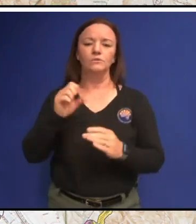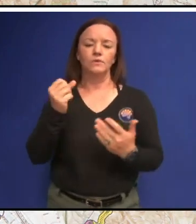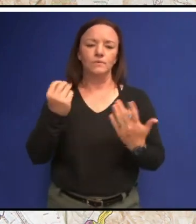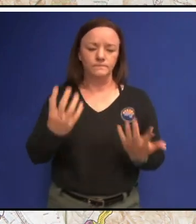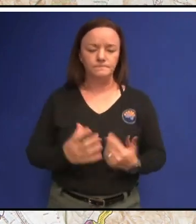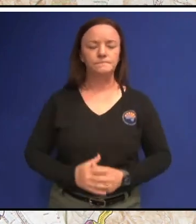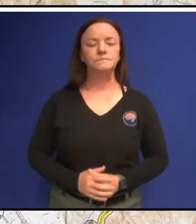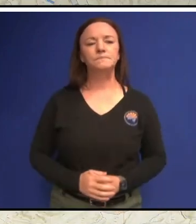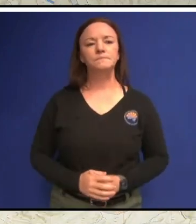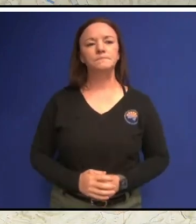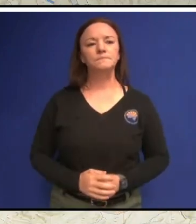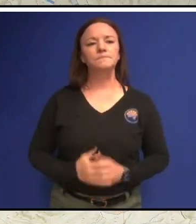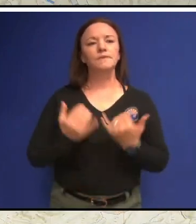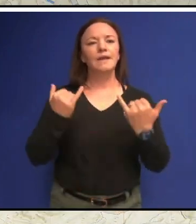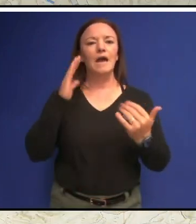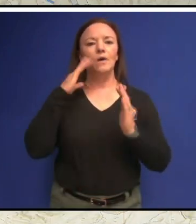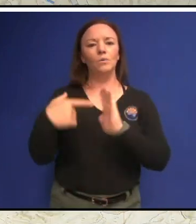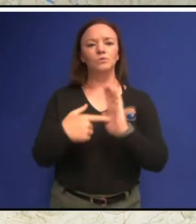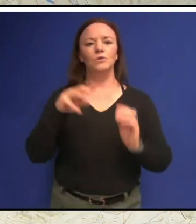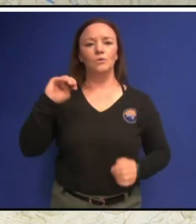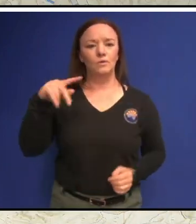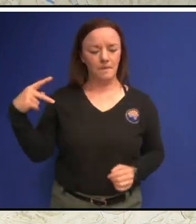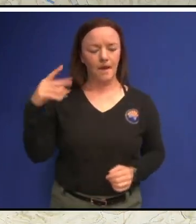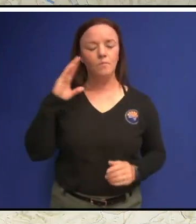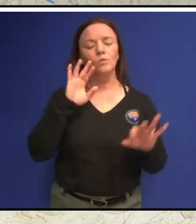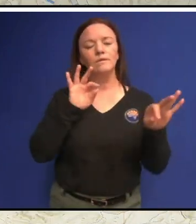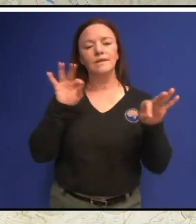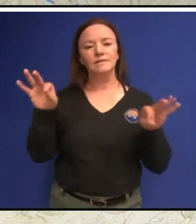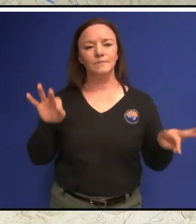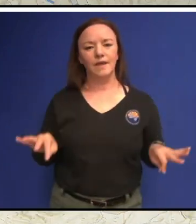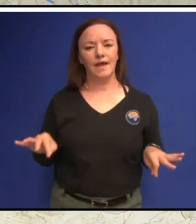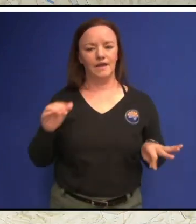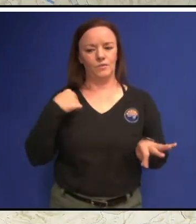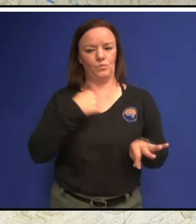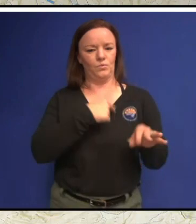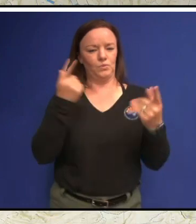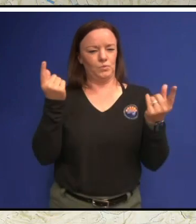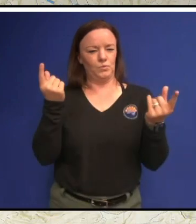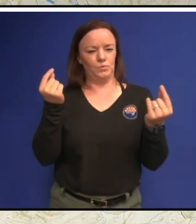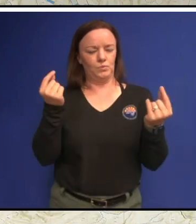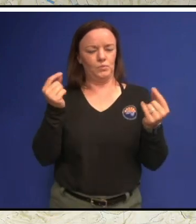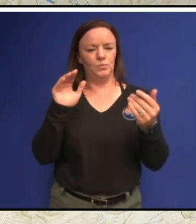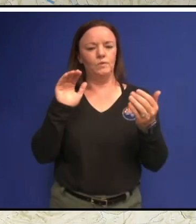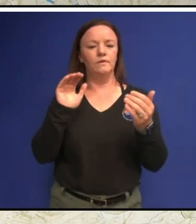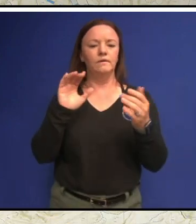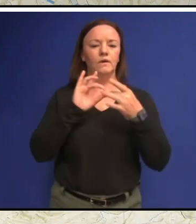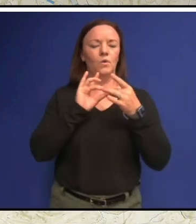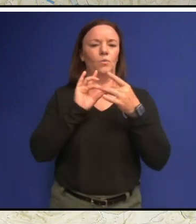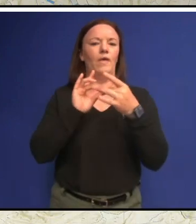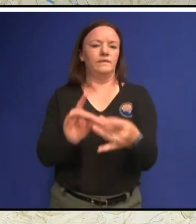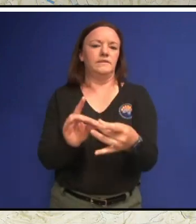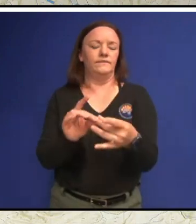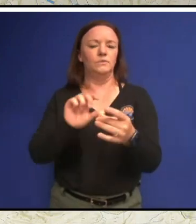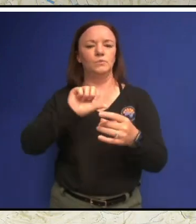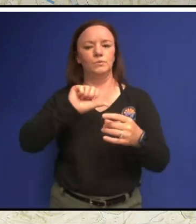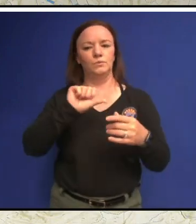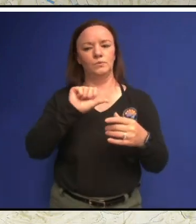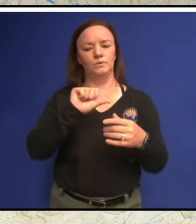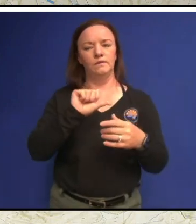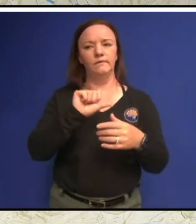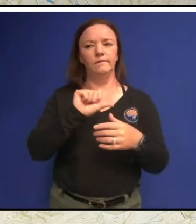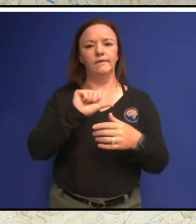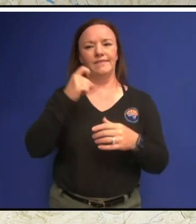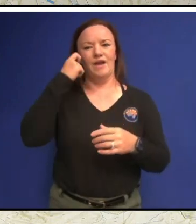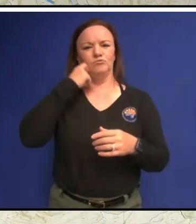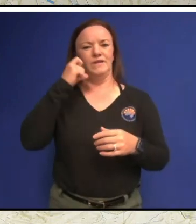let me go to the map, and then I will explain to you what we're doing relative to the alternative that is just popped up